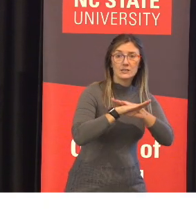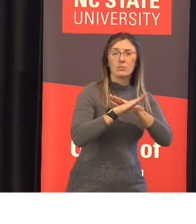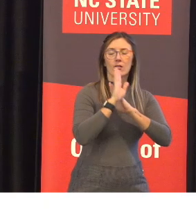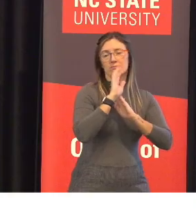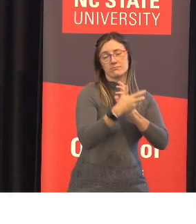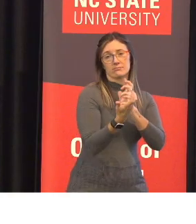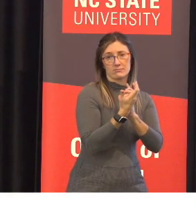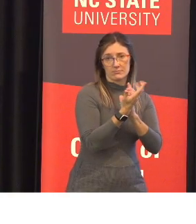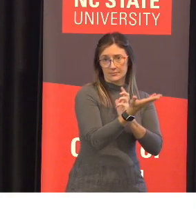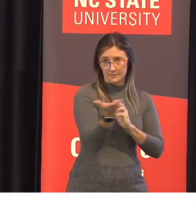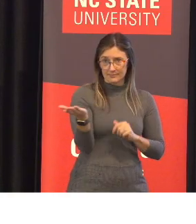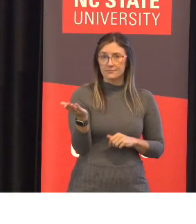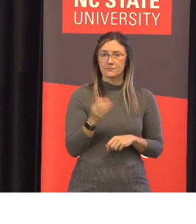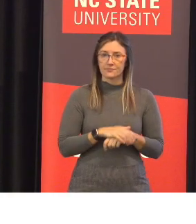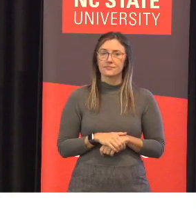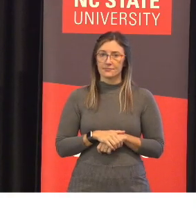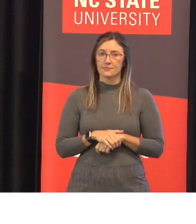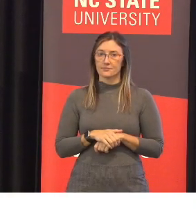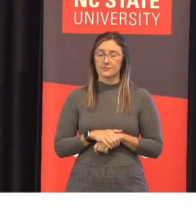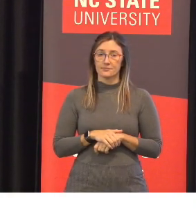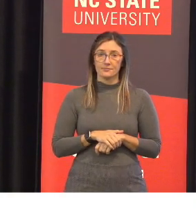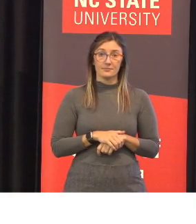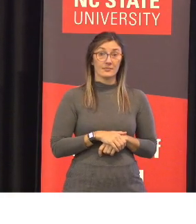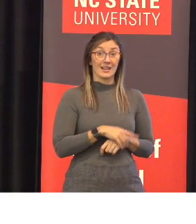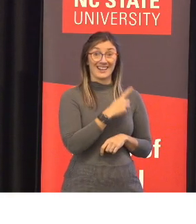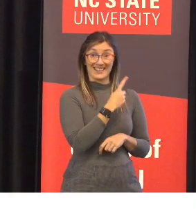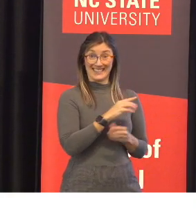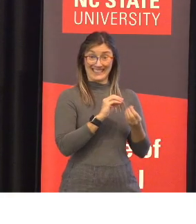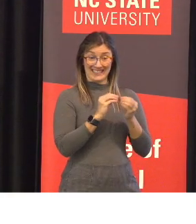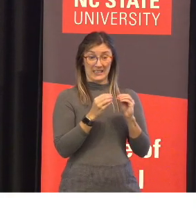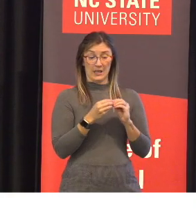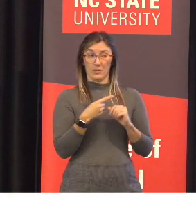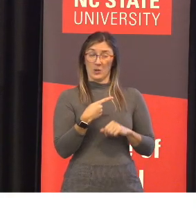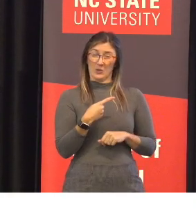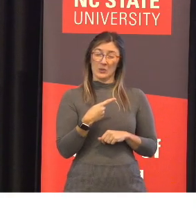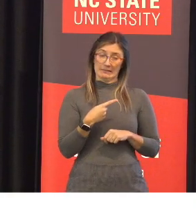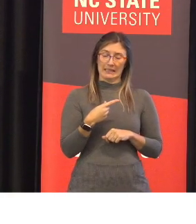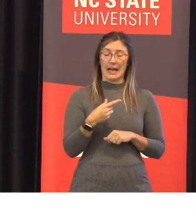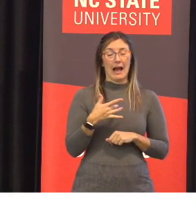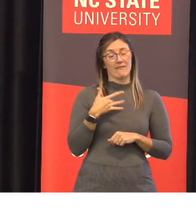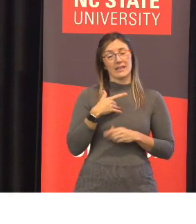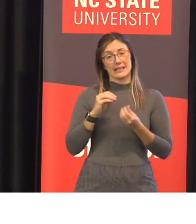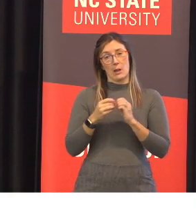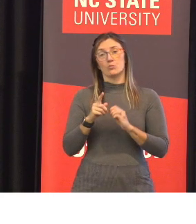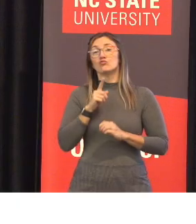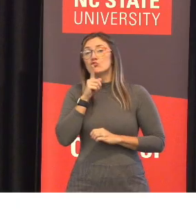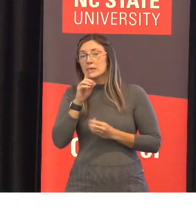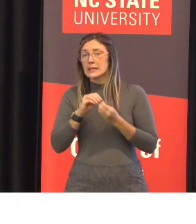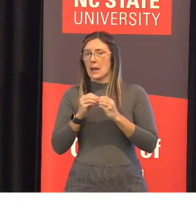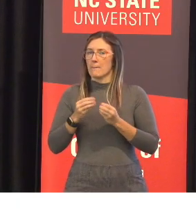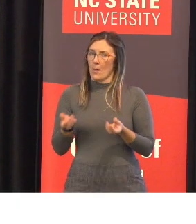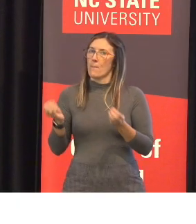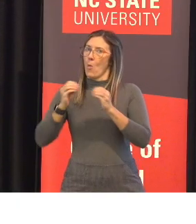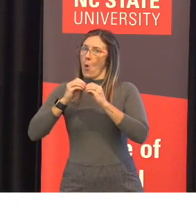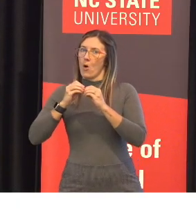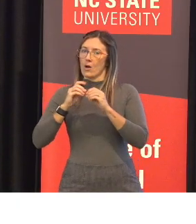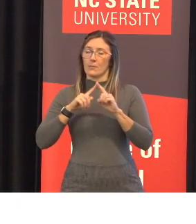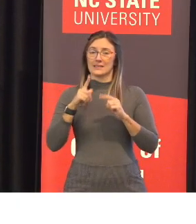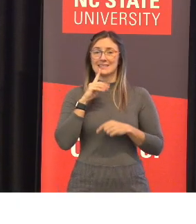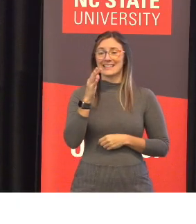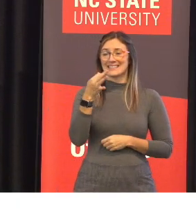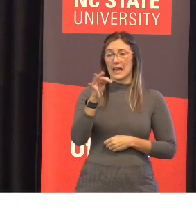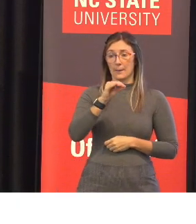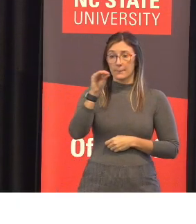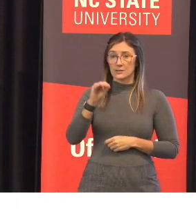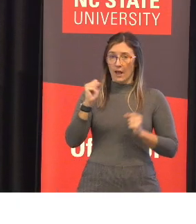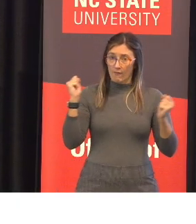In education, so I think these numbers are incredibly conservative. 19% of all undergraduate students